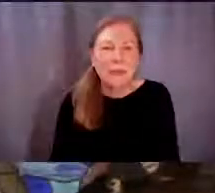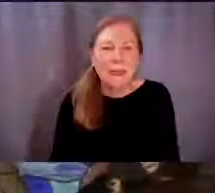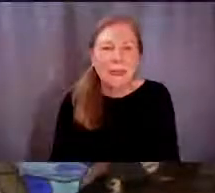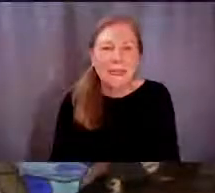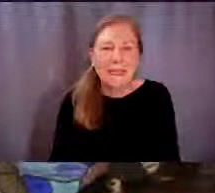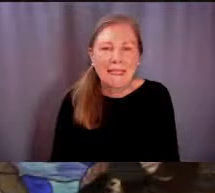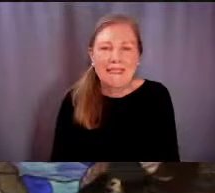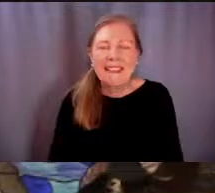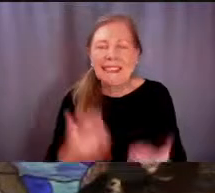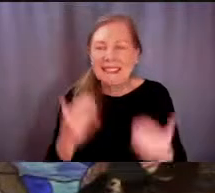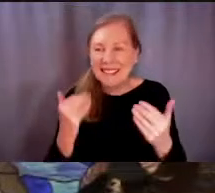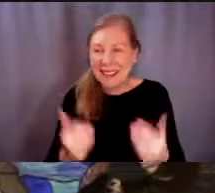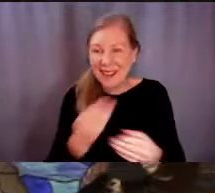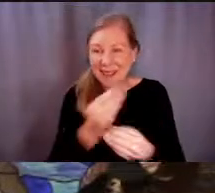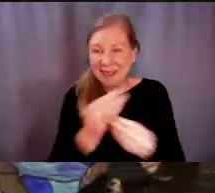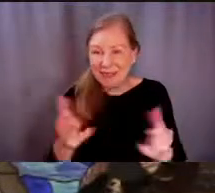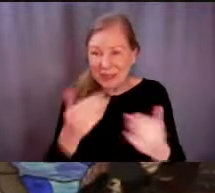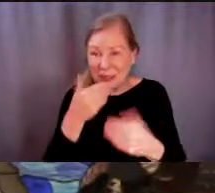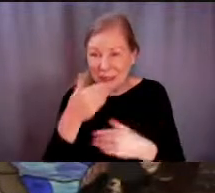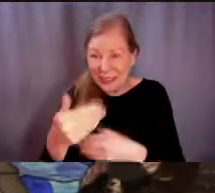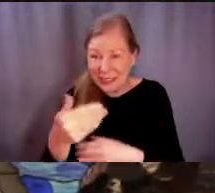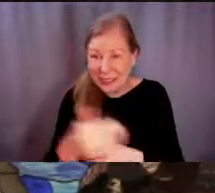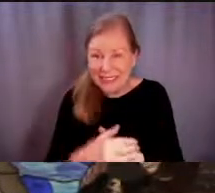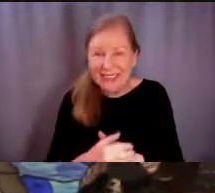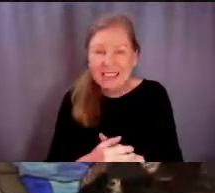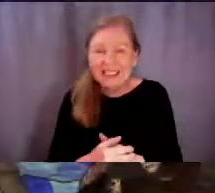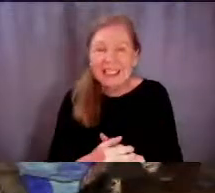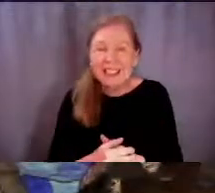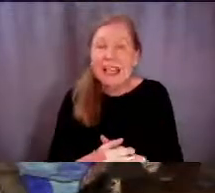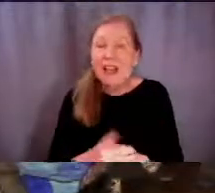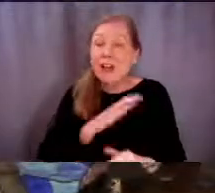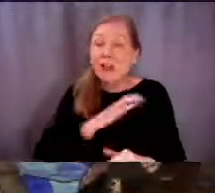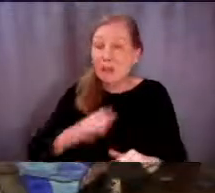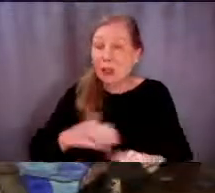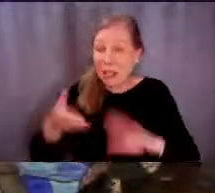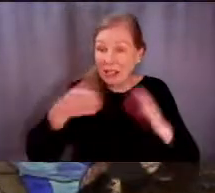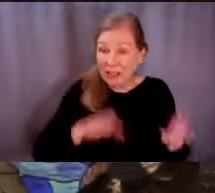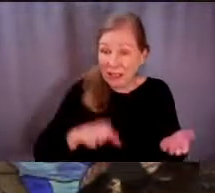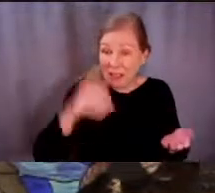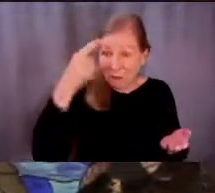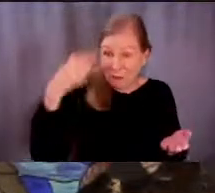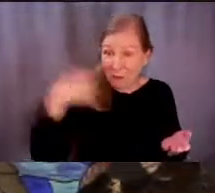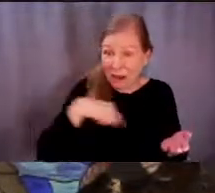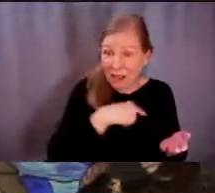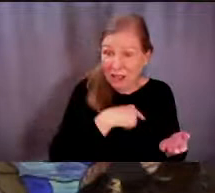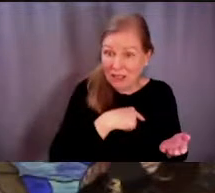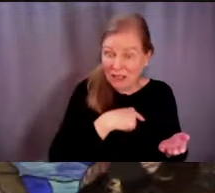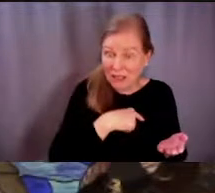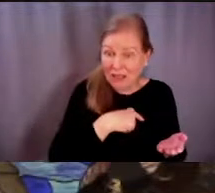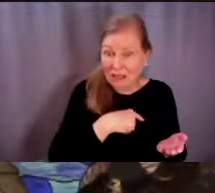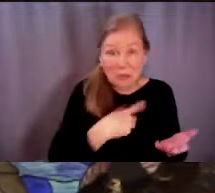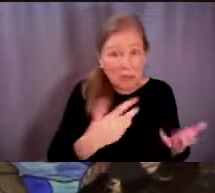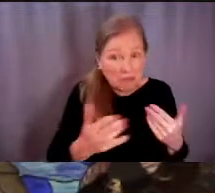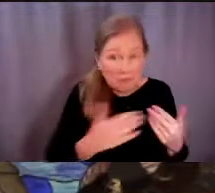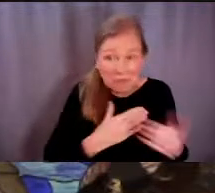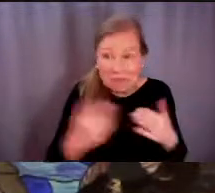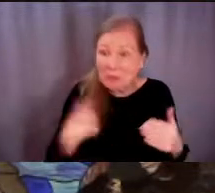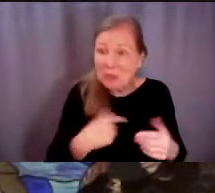Hear the good news. Christ died for us while we were yet sinners, and that proves God's love towards